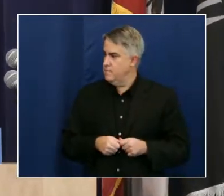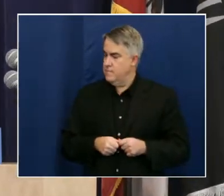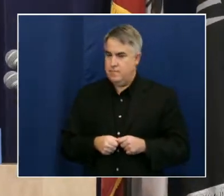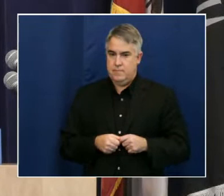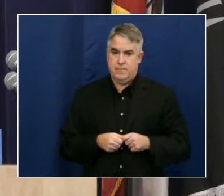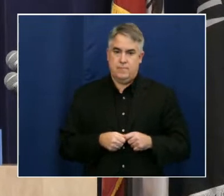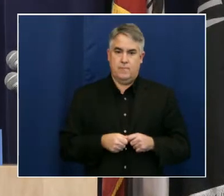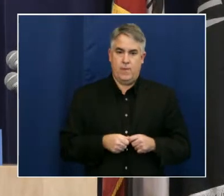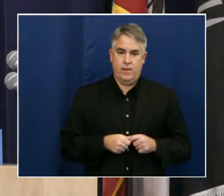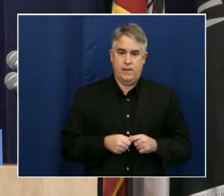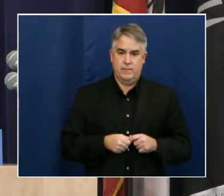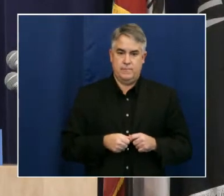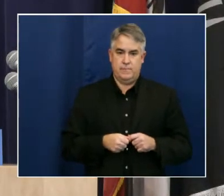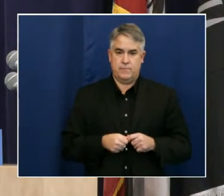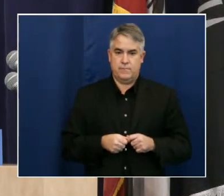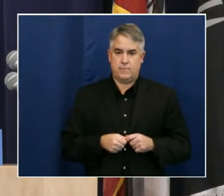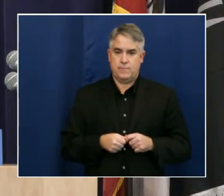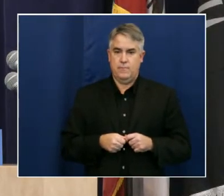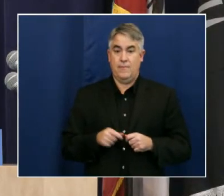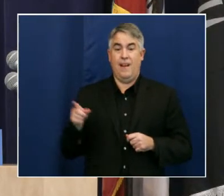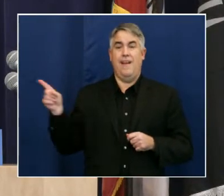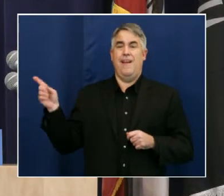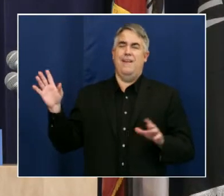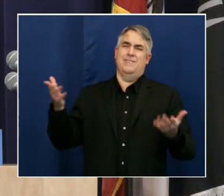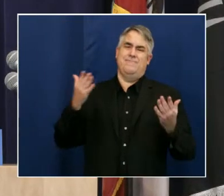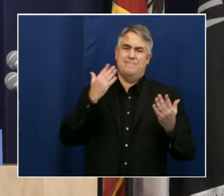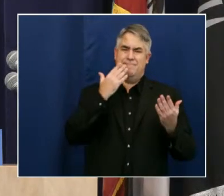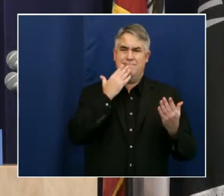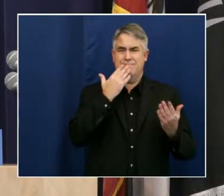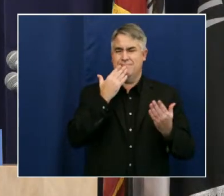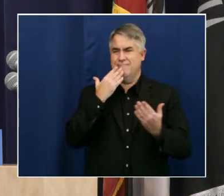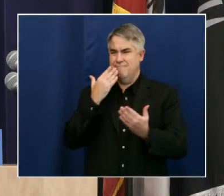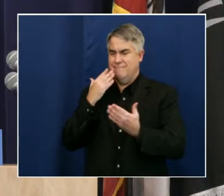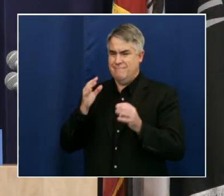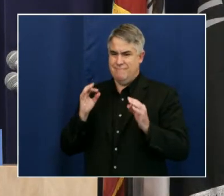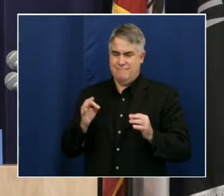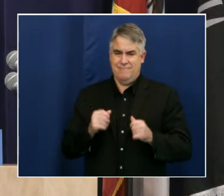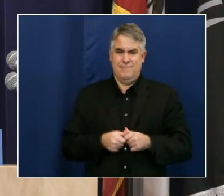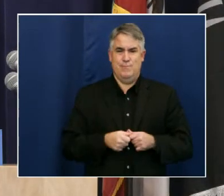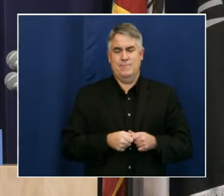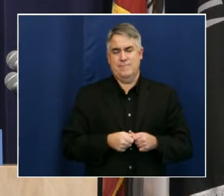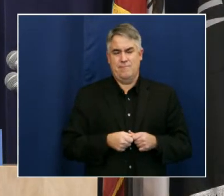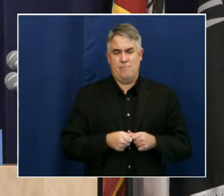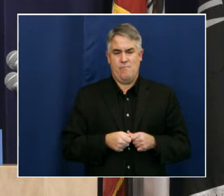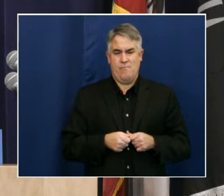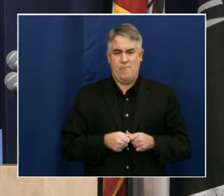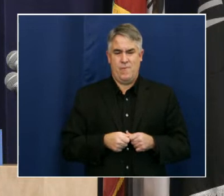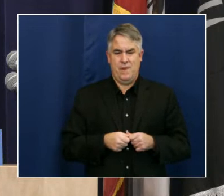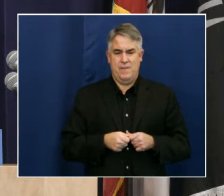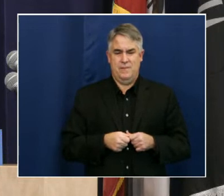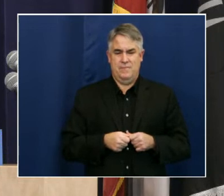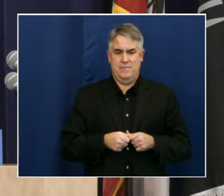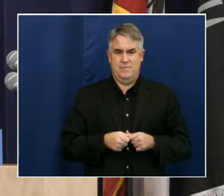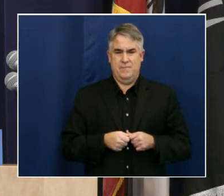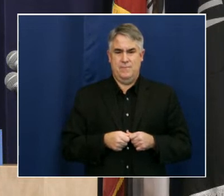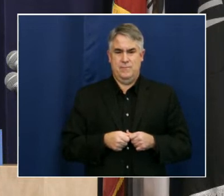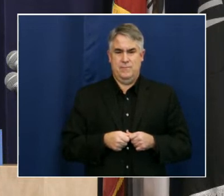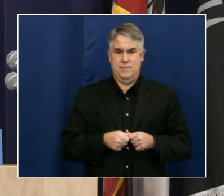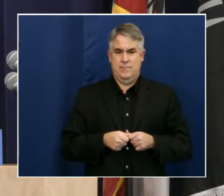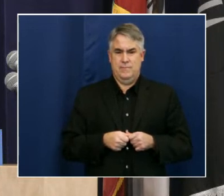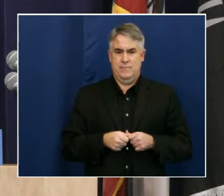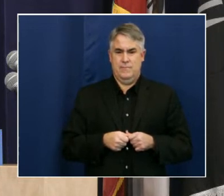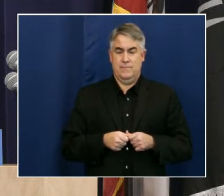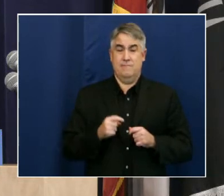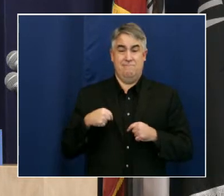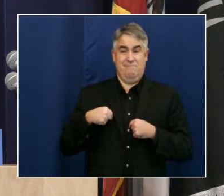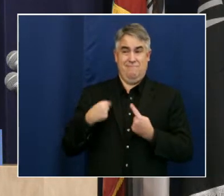Thank you, Chair Fletcher. I think it's important to remember that we've asked a lot of you for over a year now. And believe me